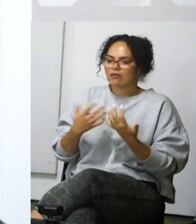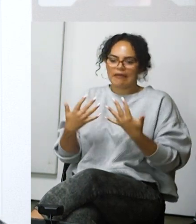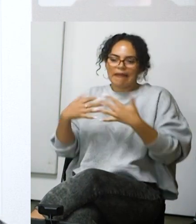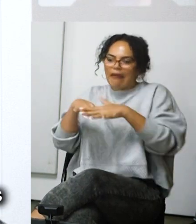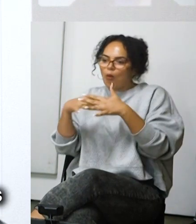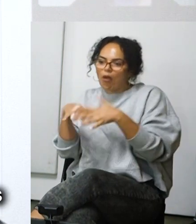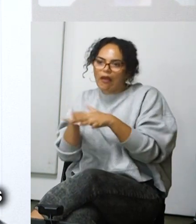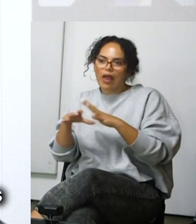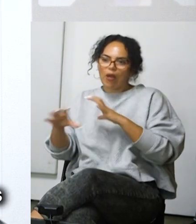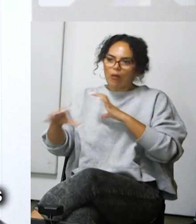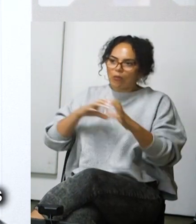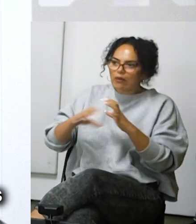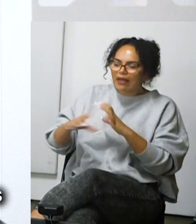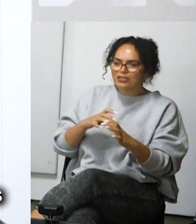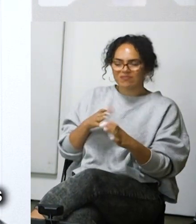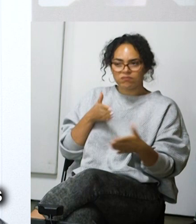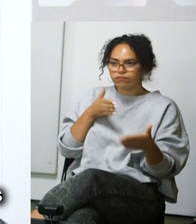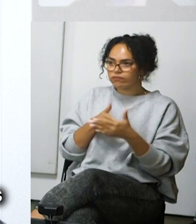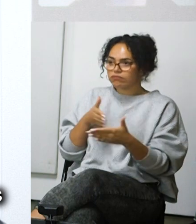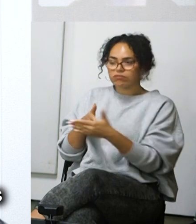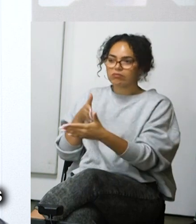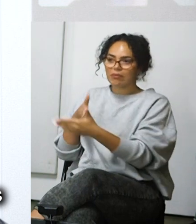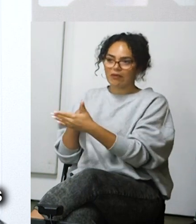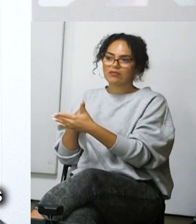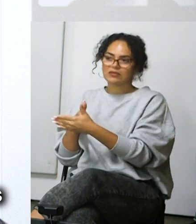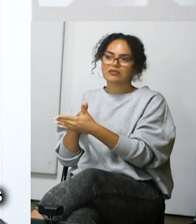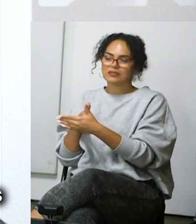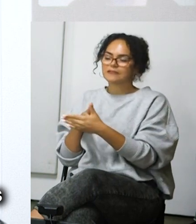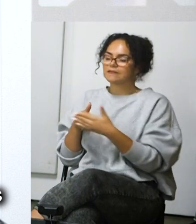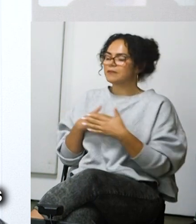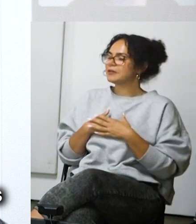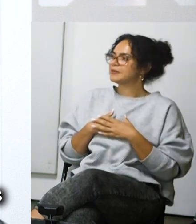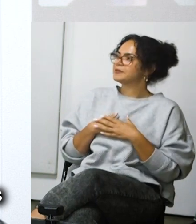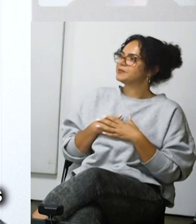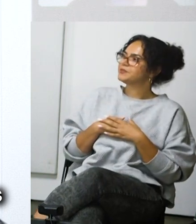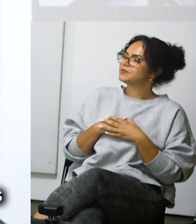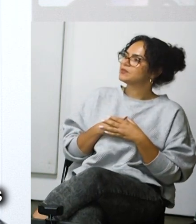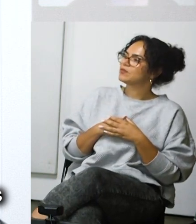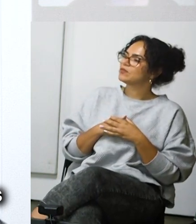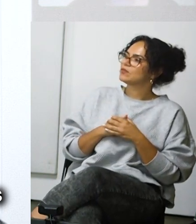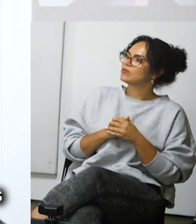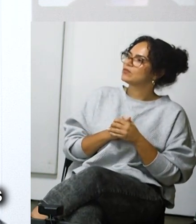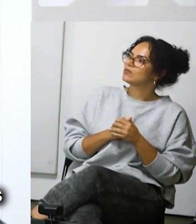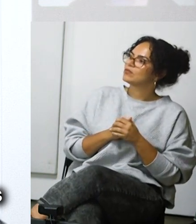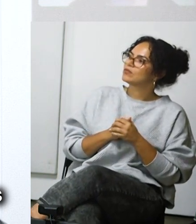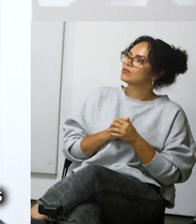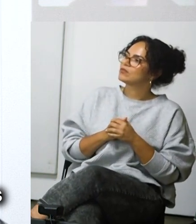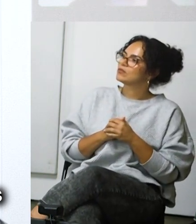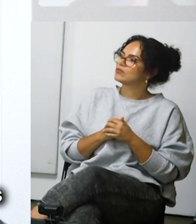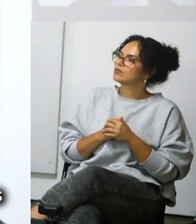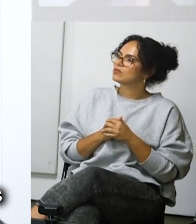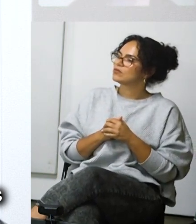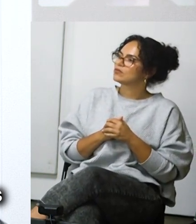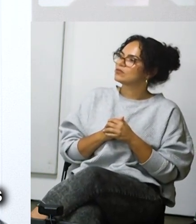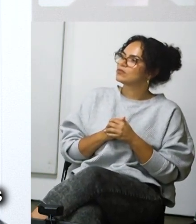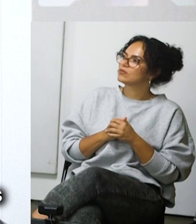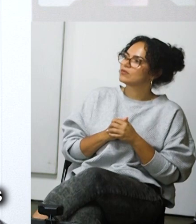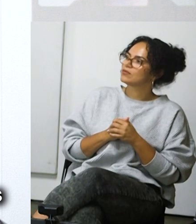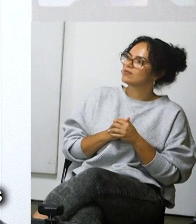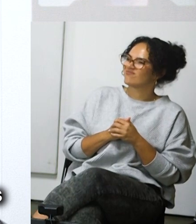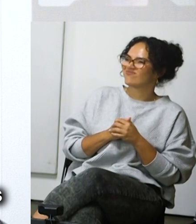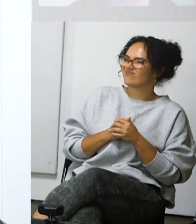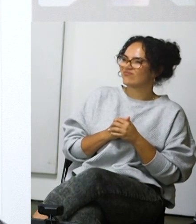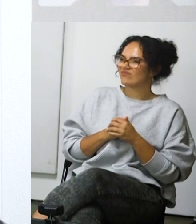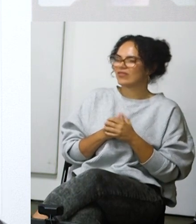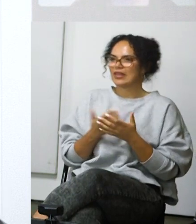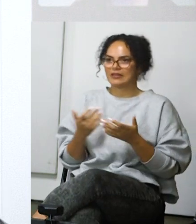all real barriers. And also, though, it is also in terms of the way that you do get put into a